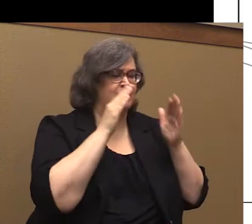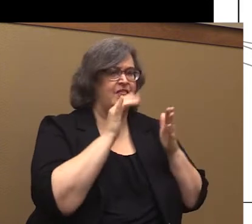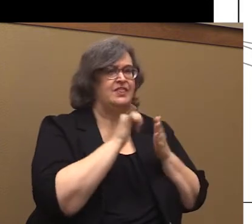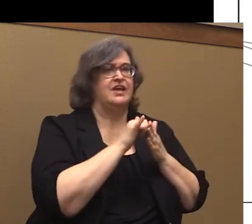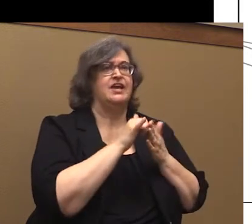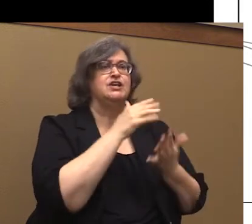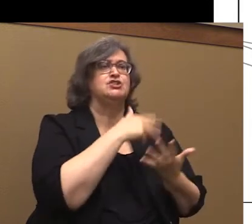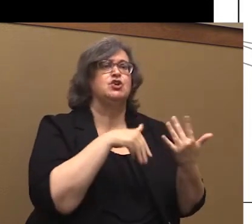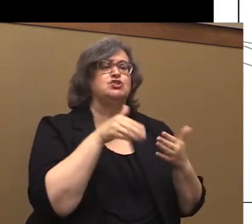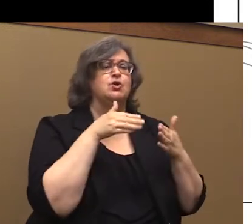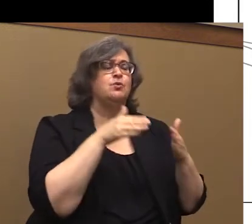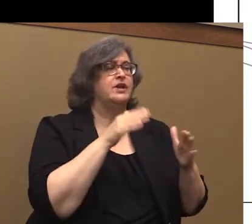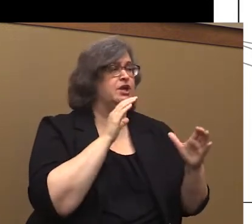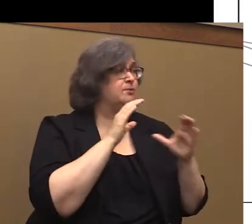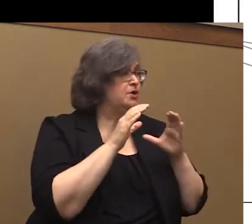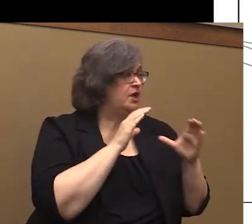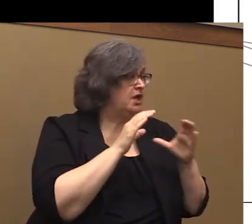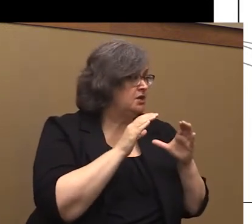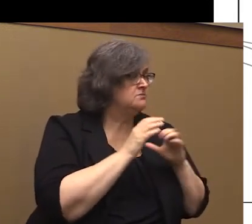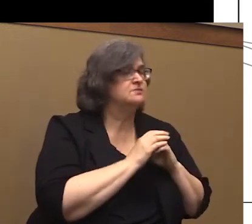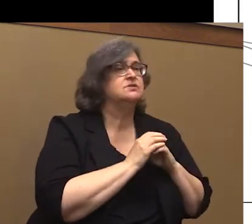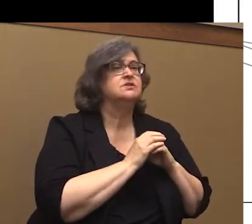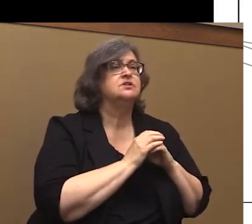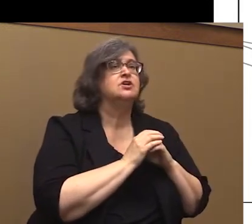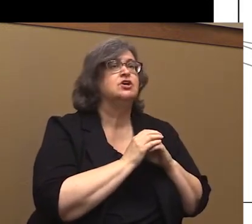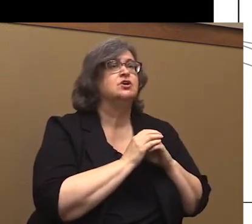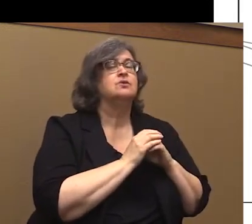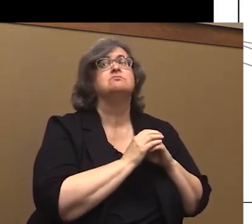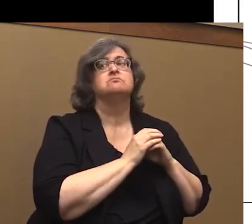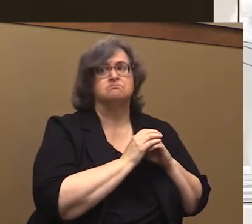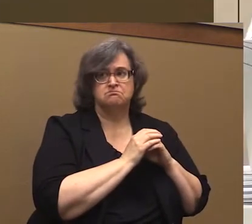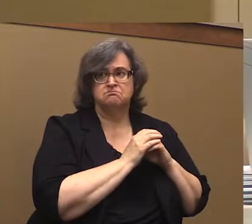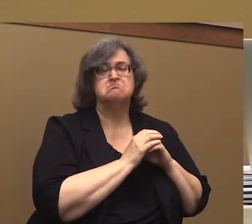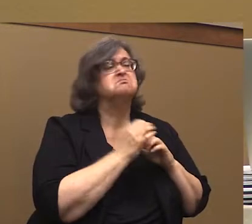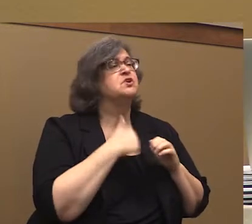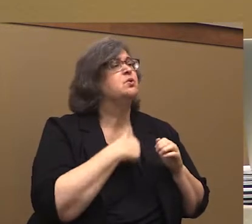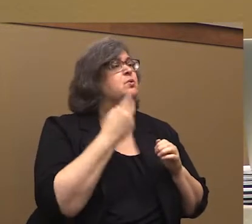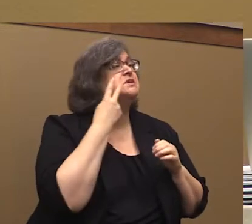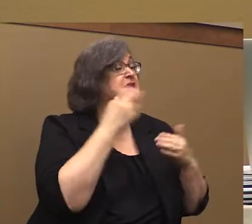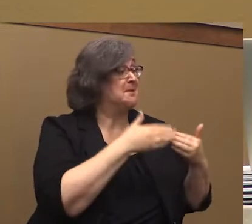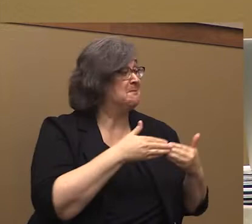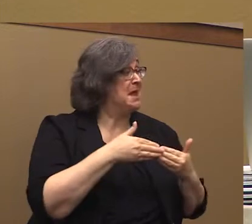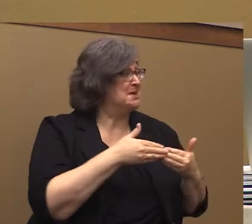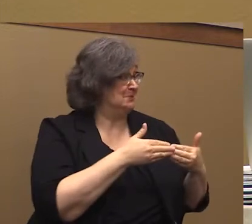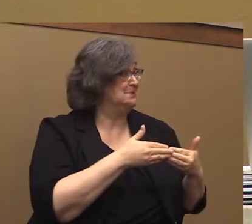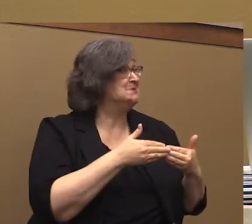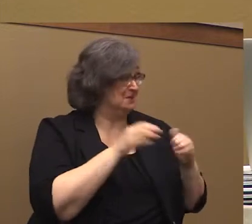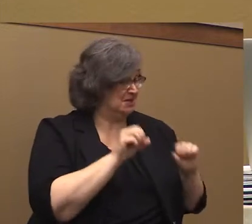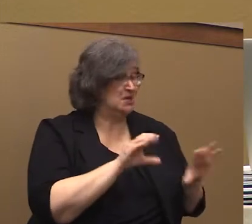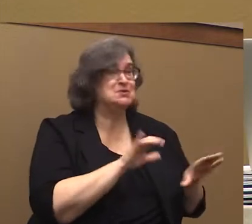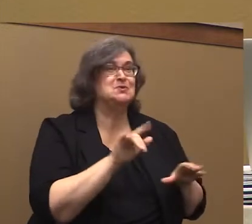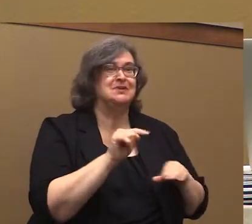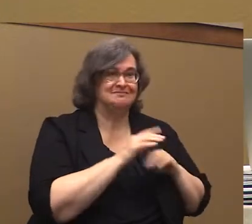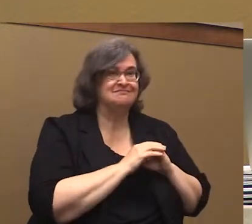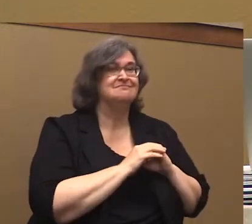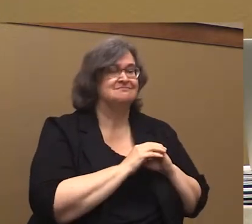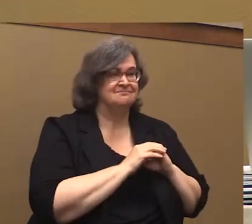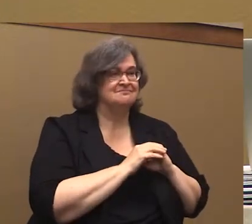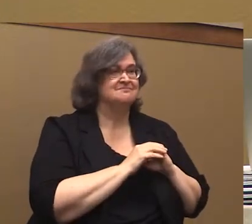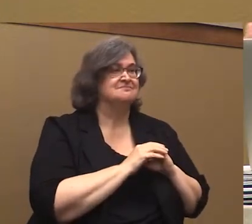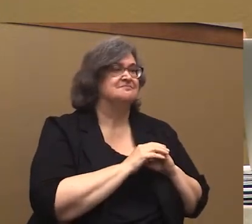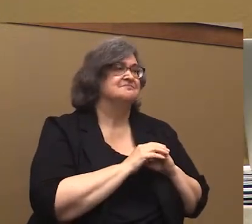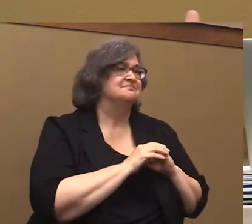a social way of communicating that we even see little babies do, that